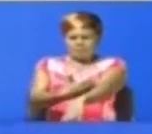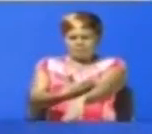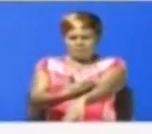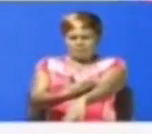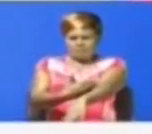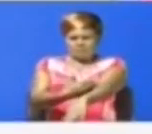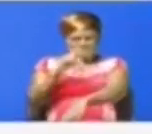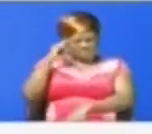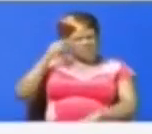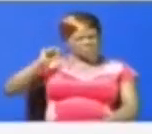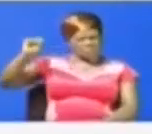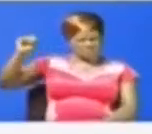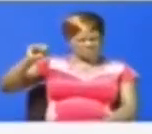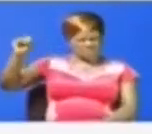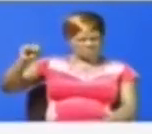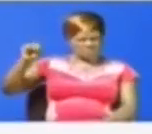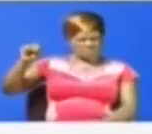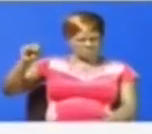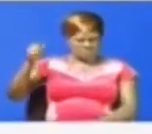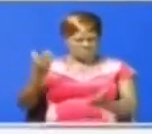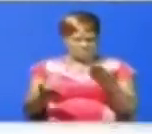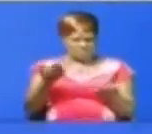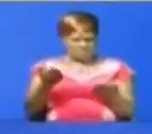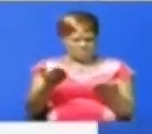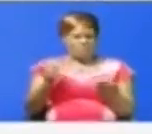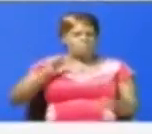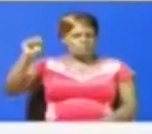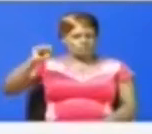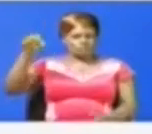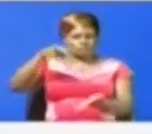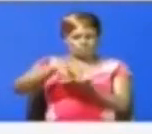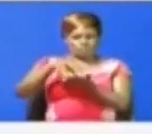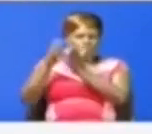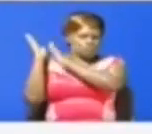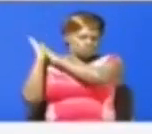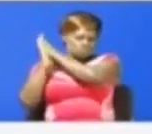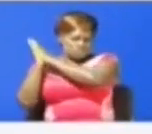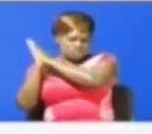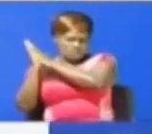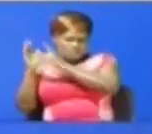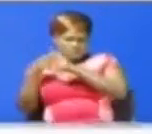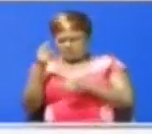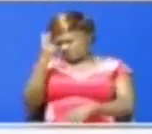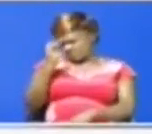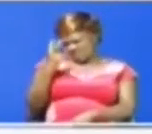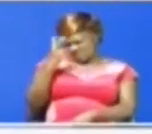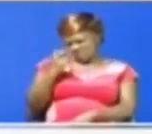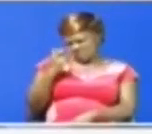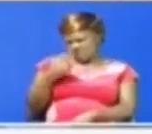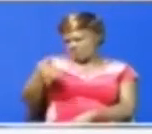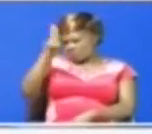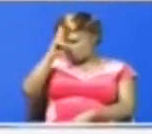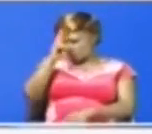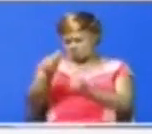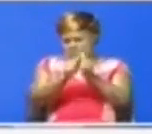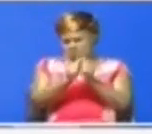Okay, I think it's political. I think ni mambo na siasa kwa boni mungiki. But kushuku isada walikuwa na populisa pamoja. Sasa